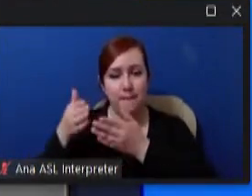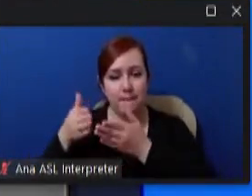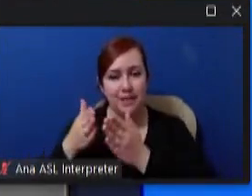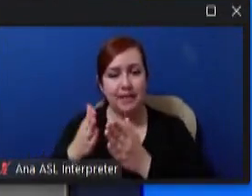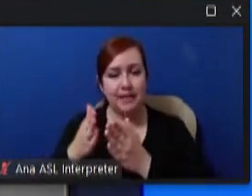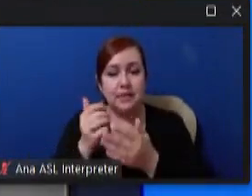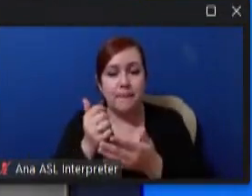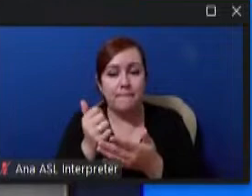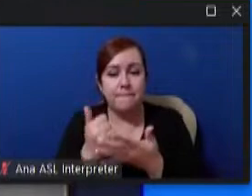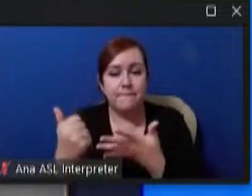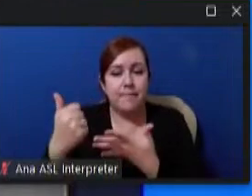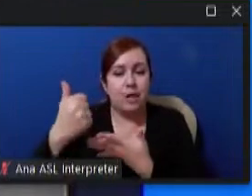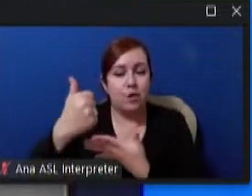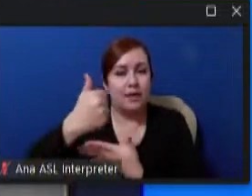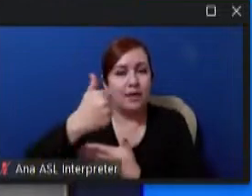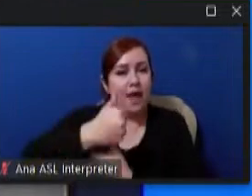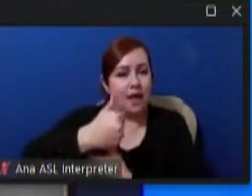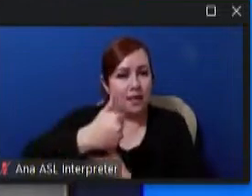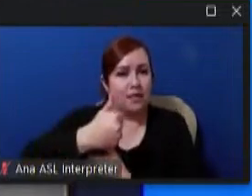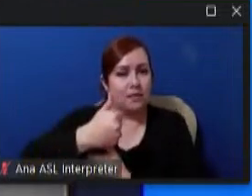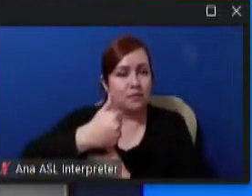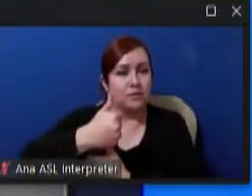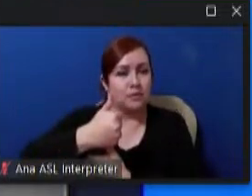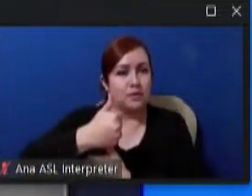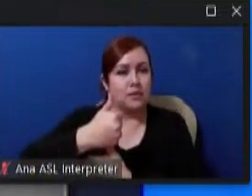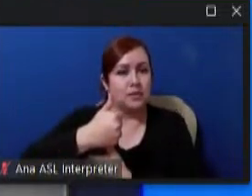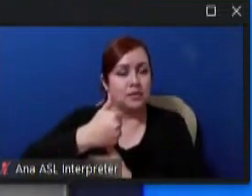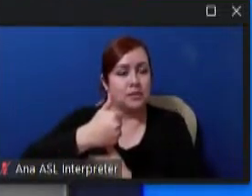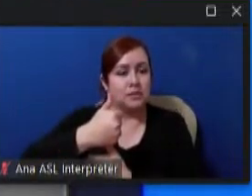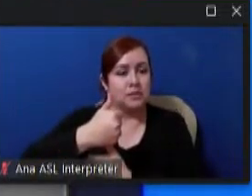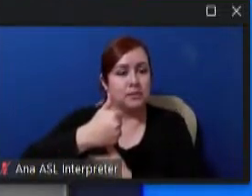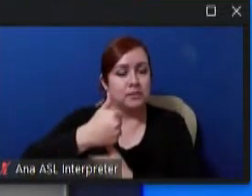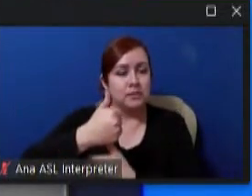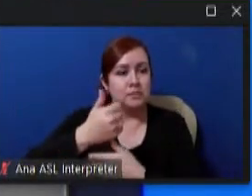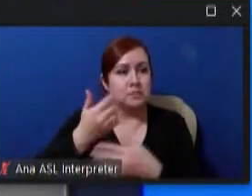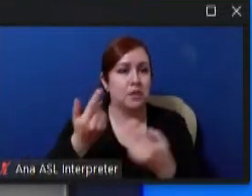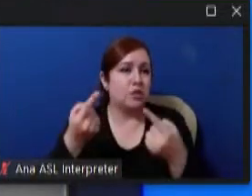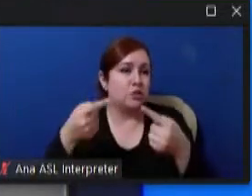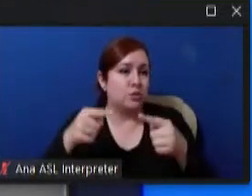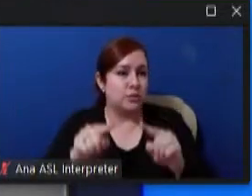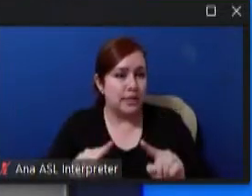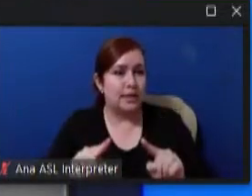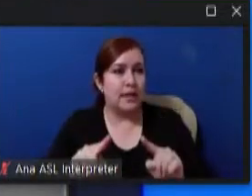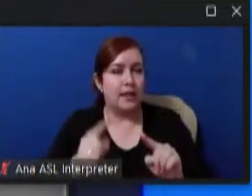There's a need to create priority measures.